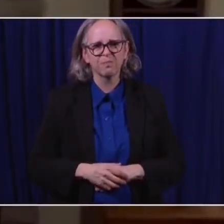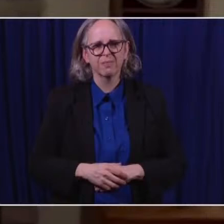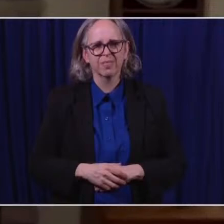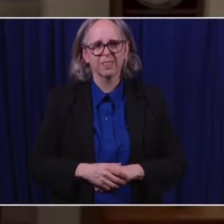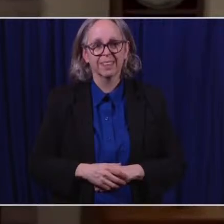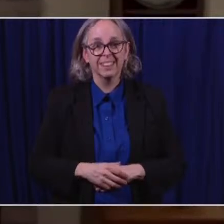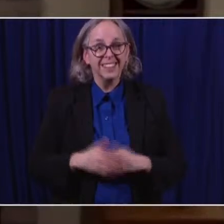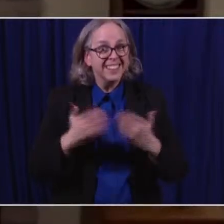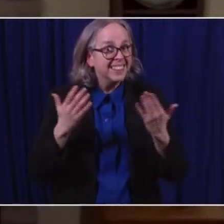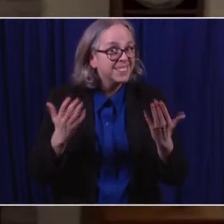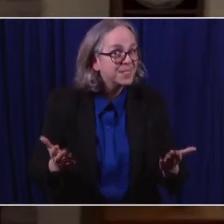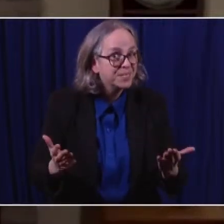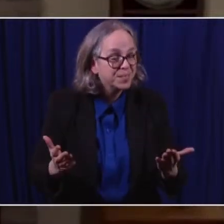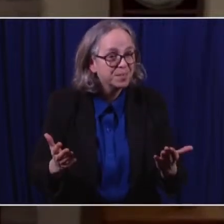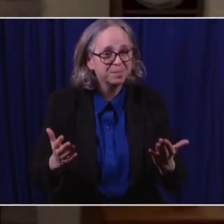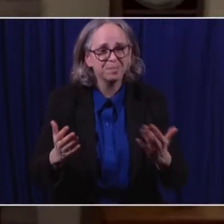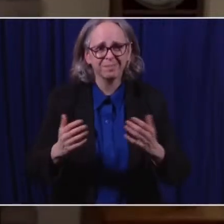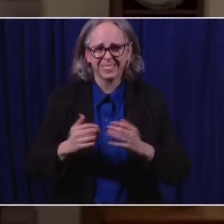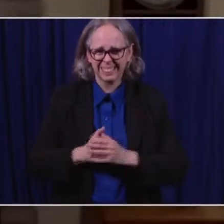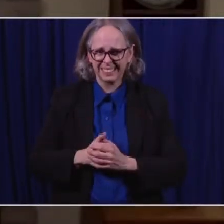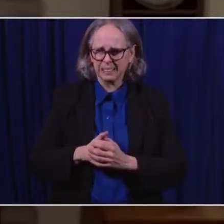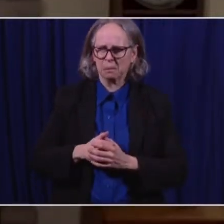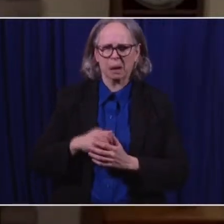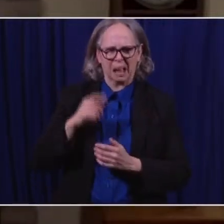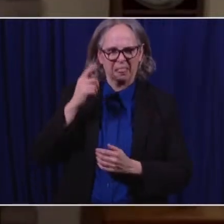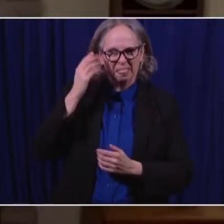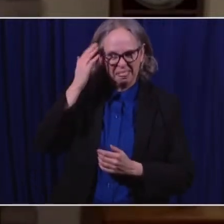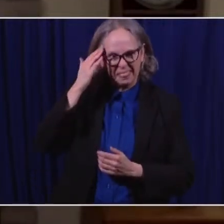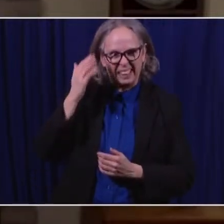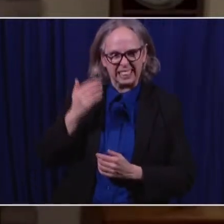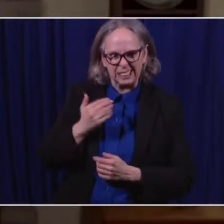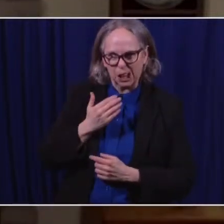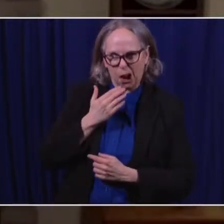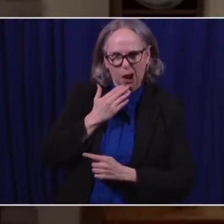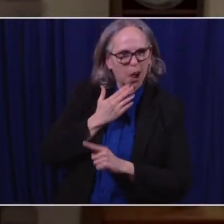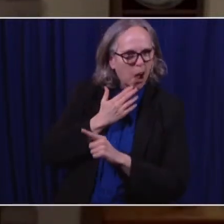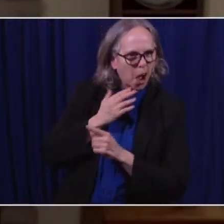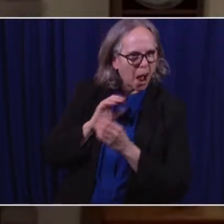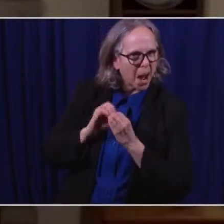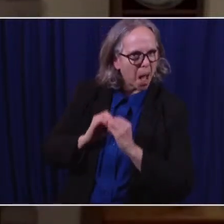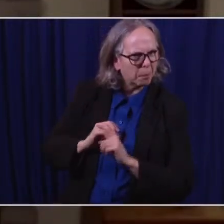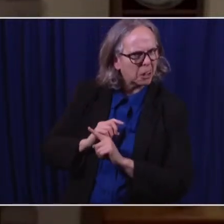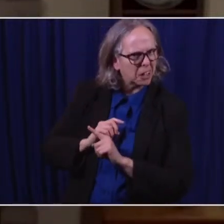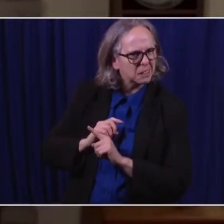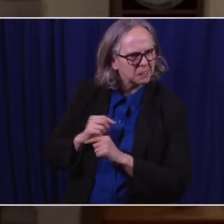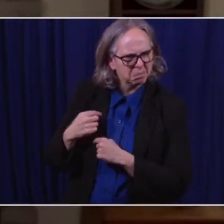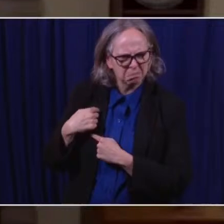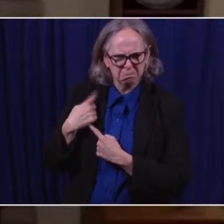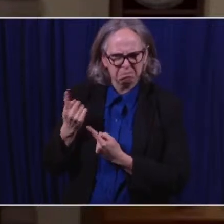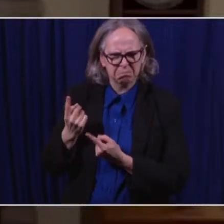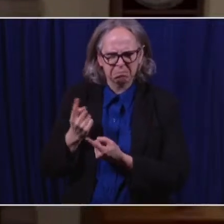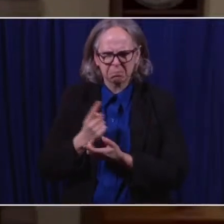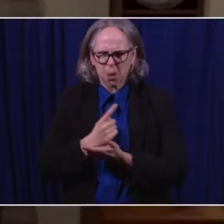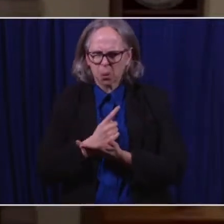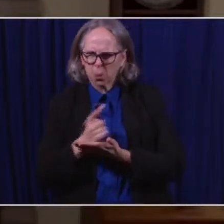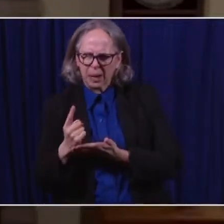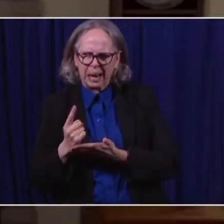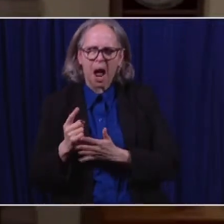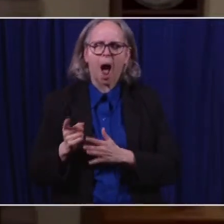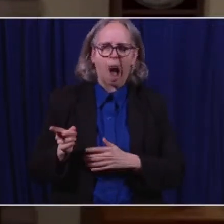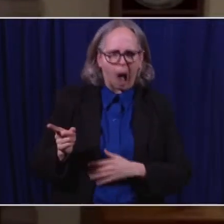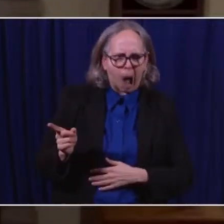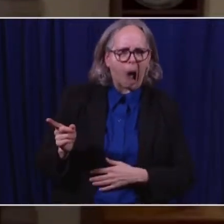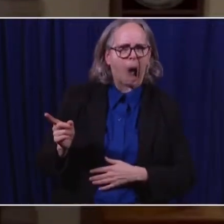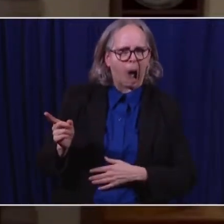something, very, very good in the last week or so. And I know those of you who watch these numbers have been watching